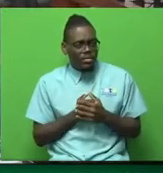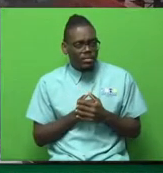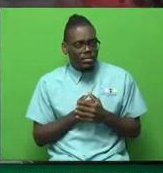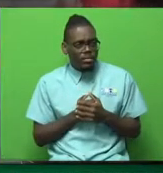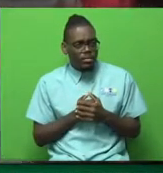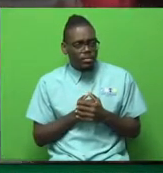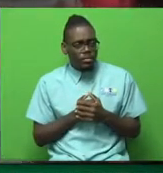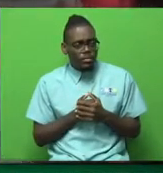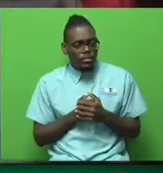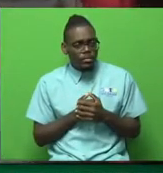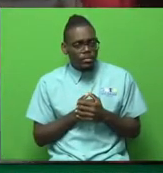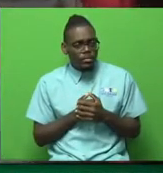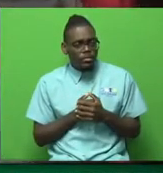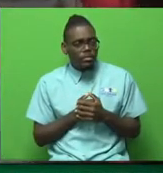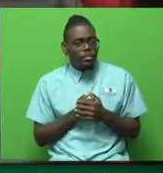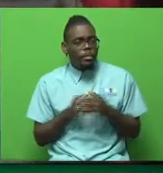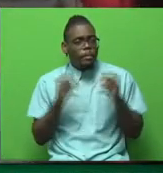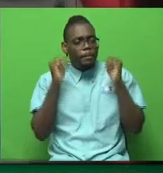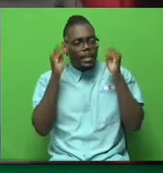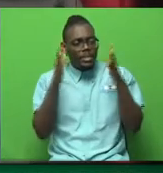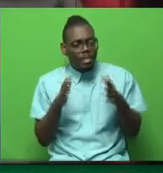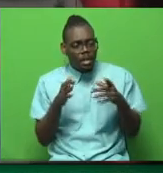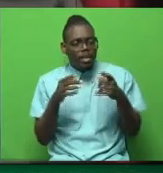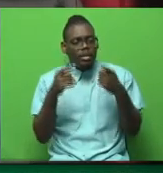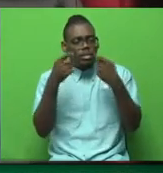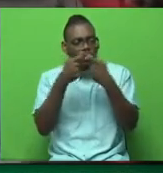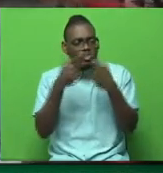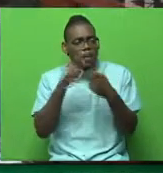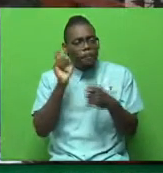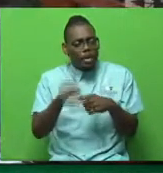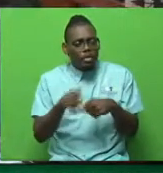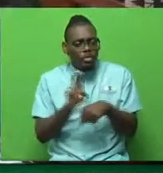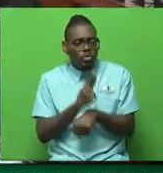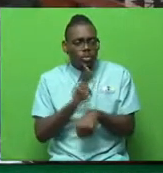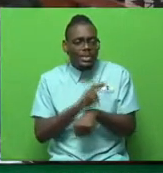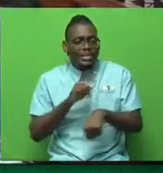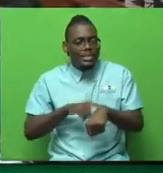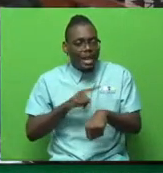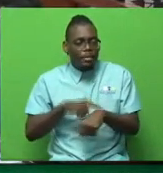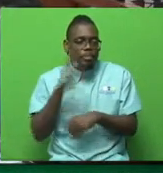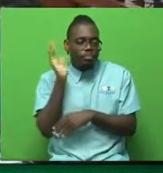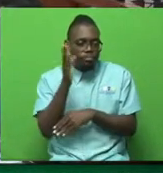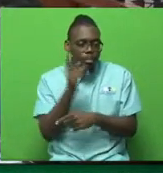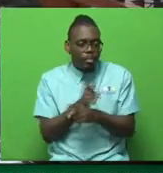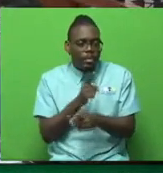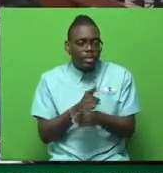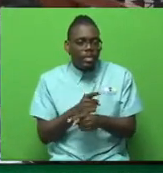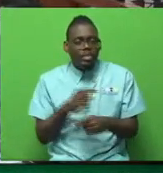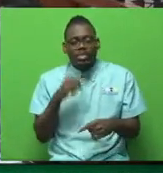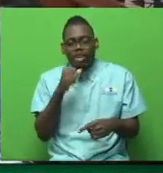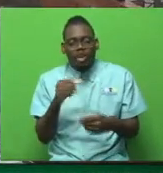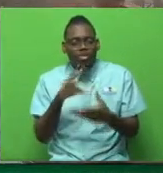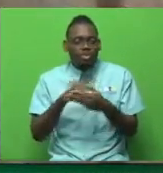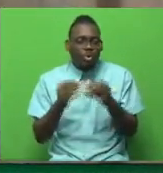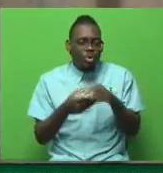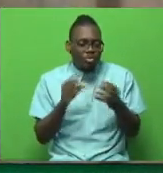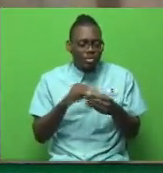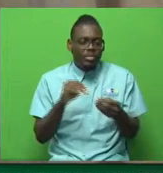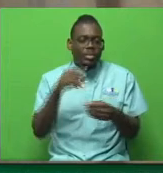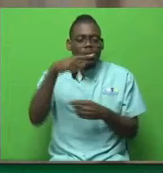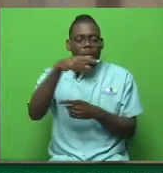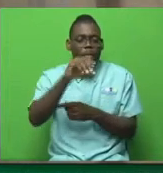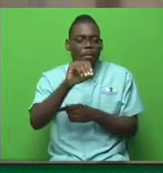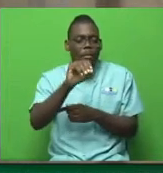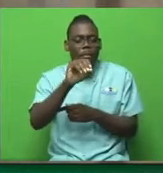could have utilized his speaking time instead of doing a poem to say whatever he's saying across the floor now nor you just talk